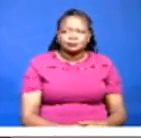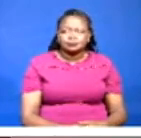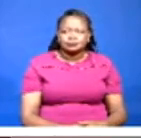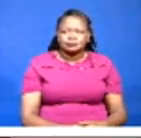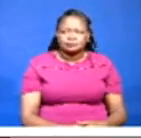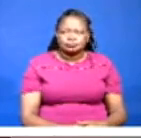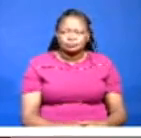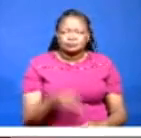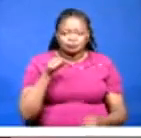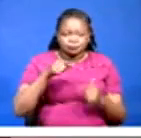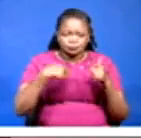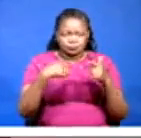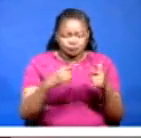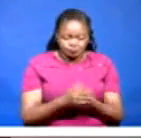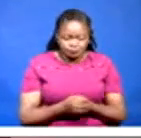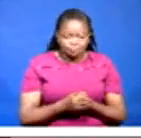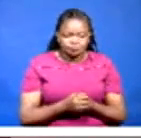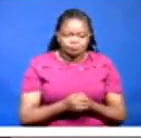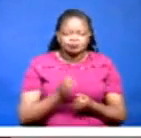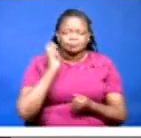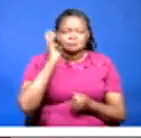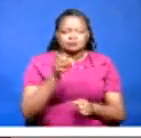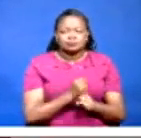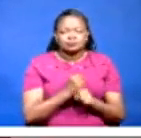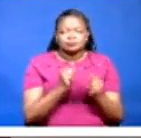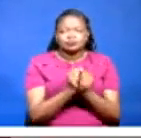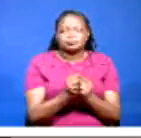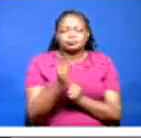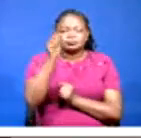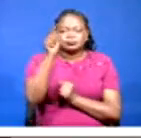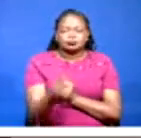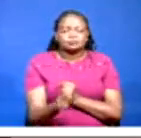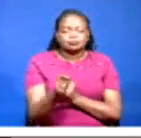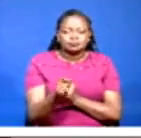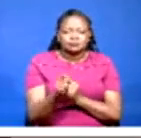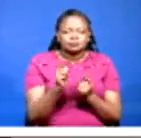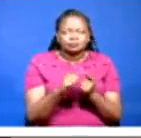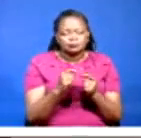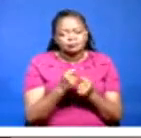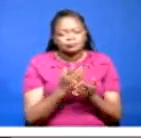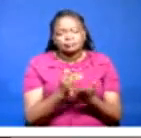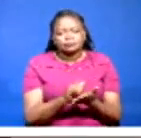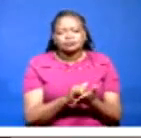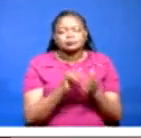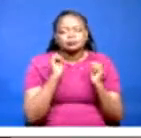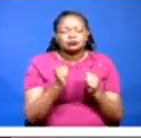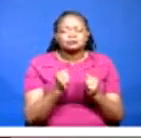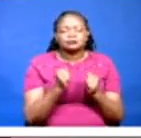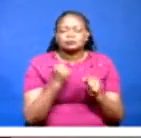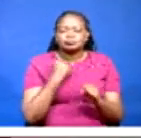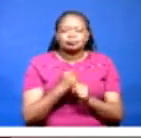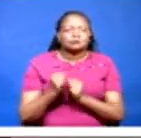In this process, we will work with the judiciary to see whether we can build synergy